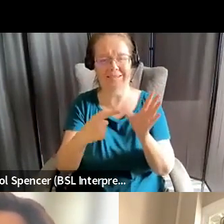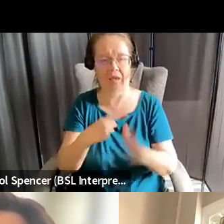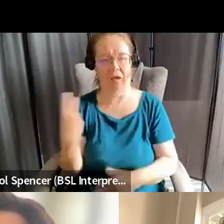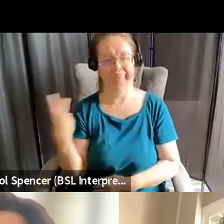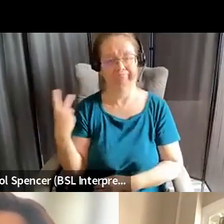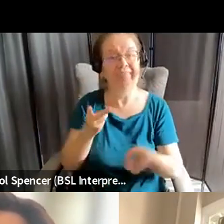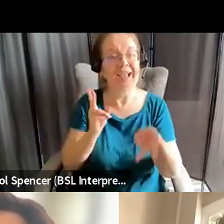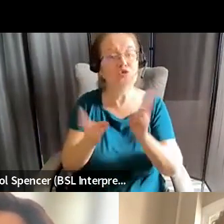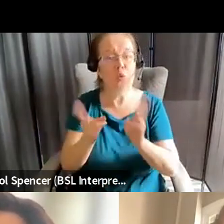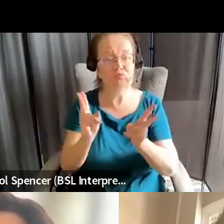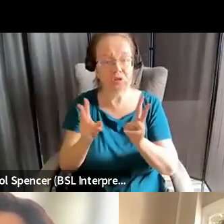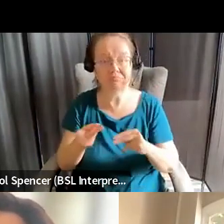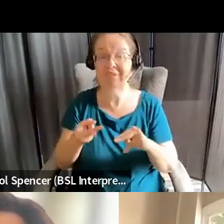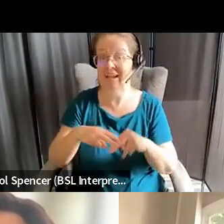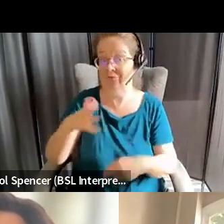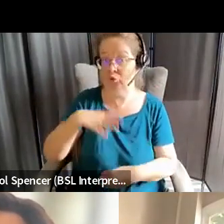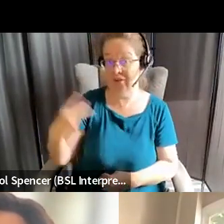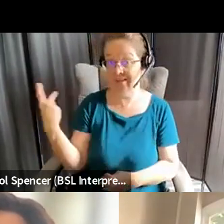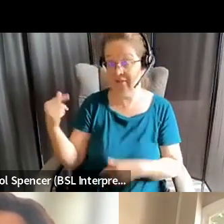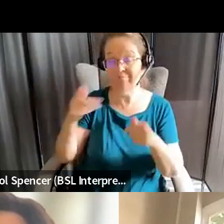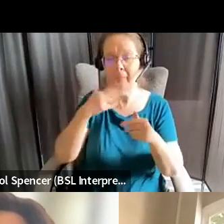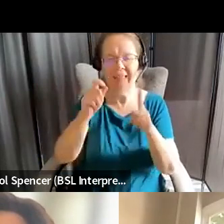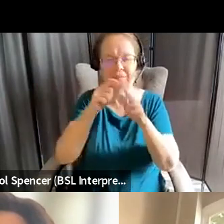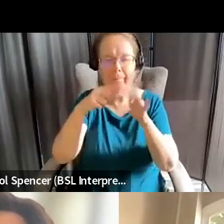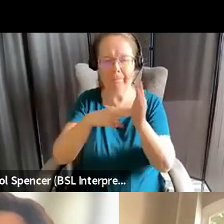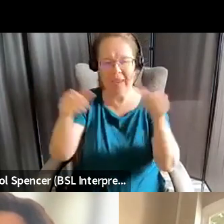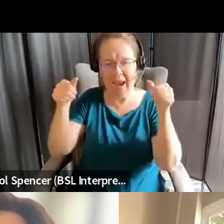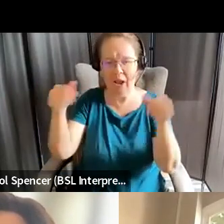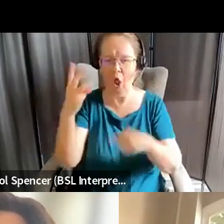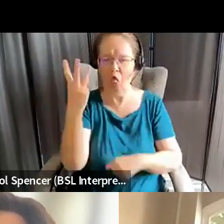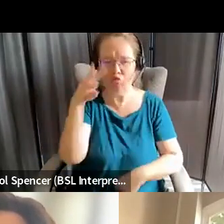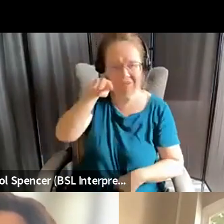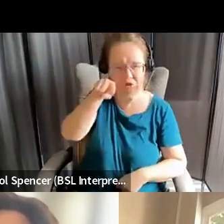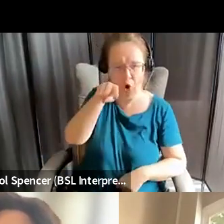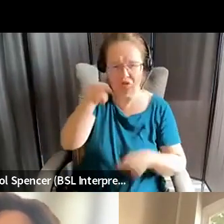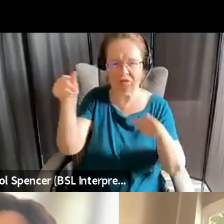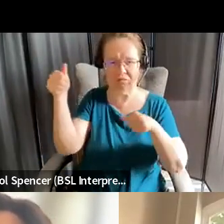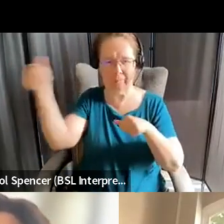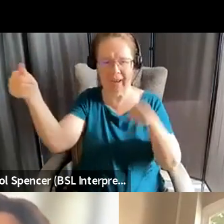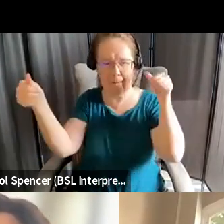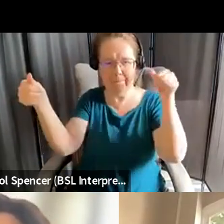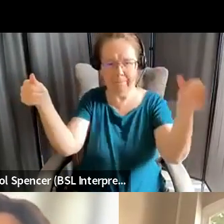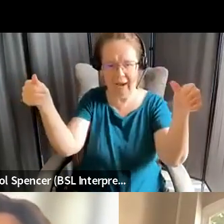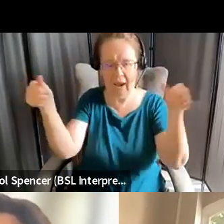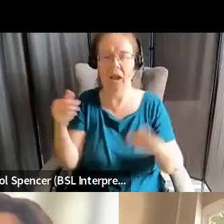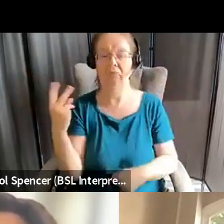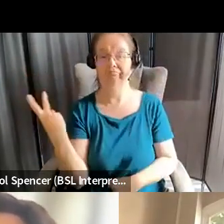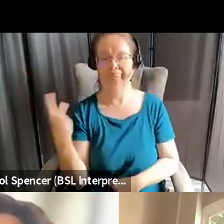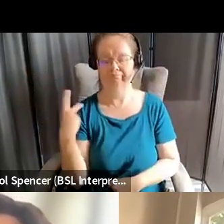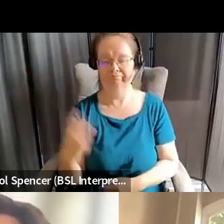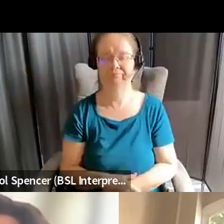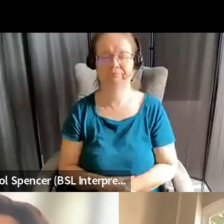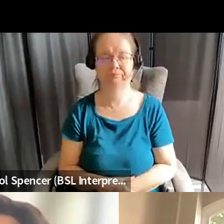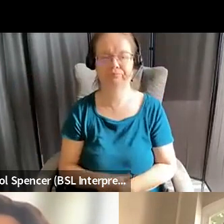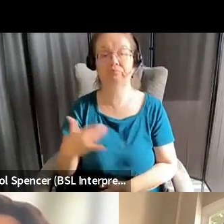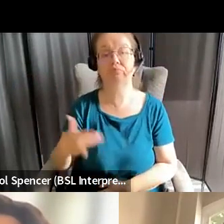interpreters. So if you need to, you can pin them to your screen by clicking on the three dots on their video and selecting pin to screen.